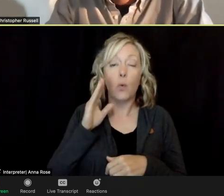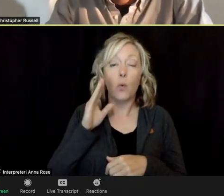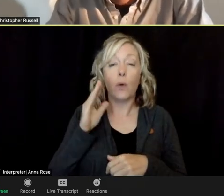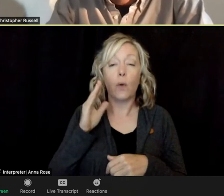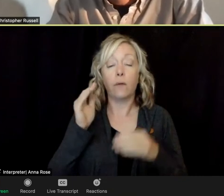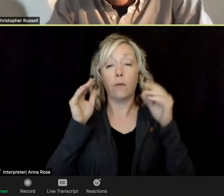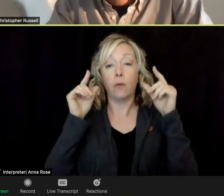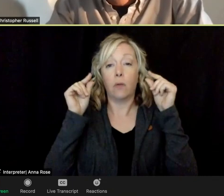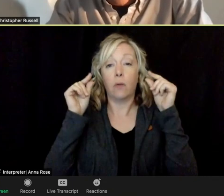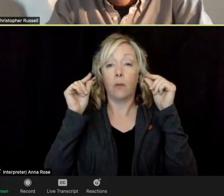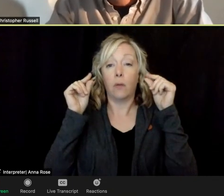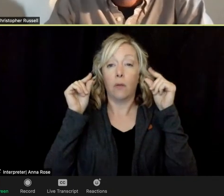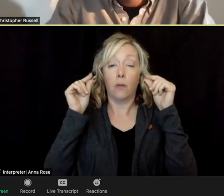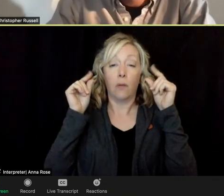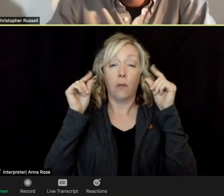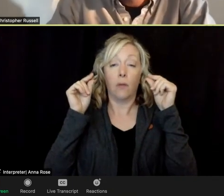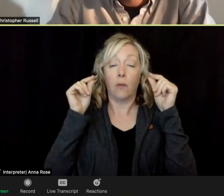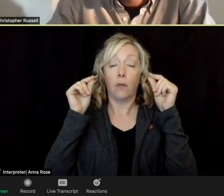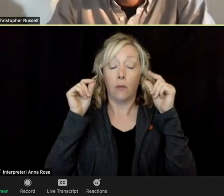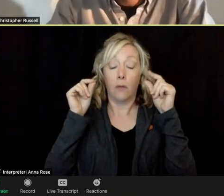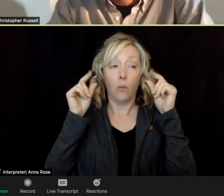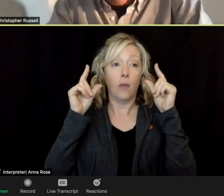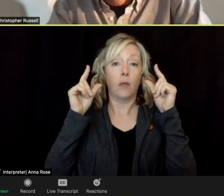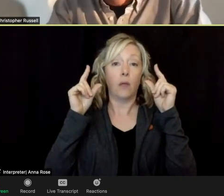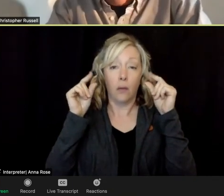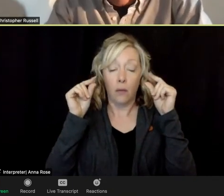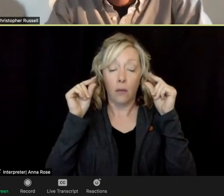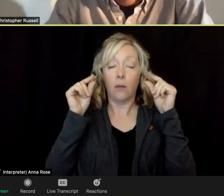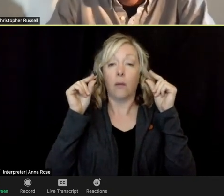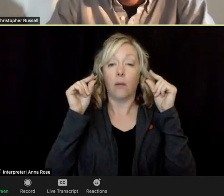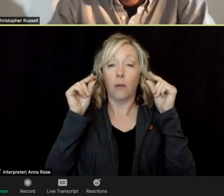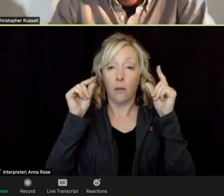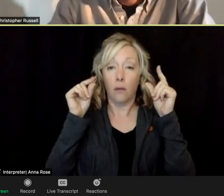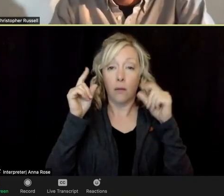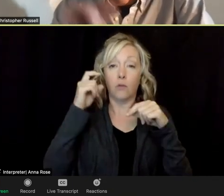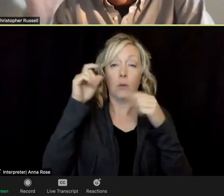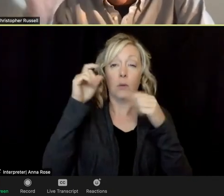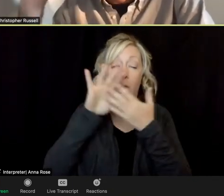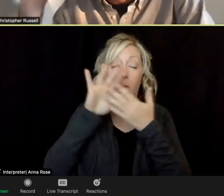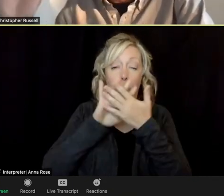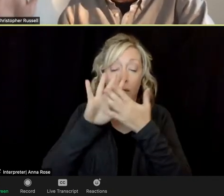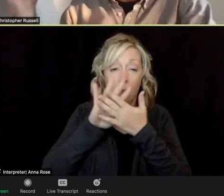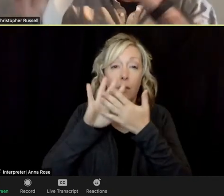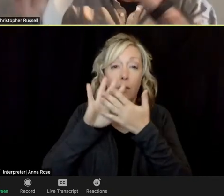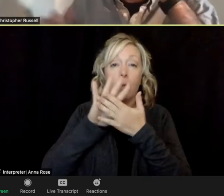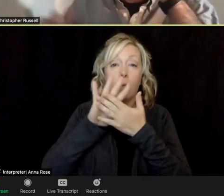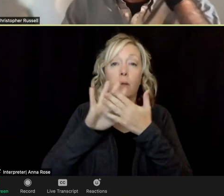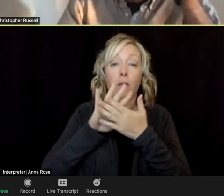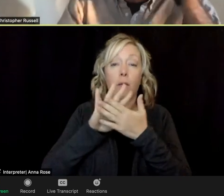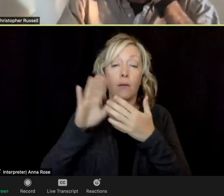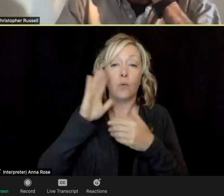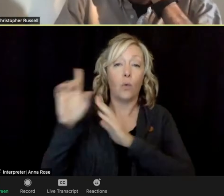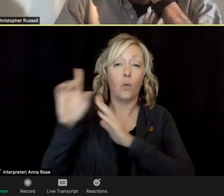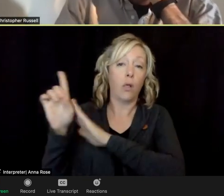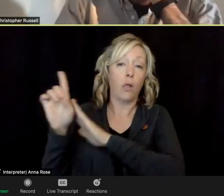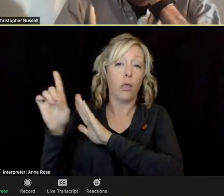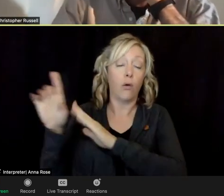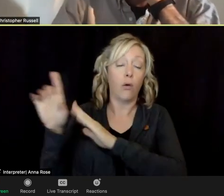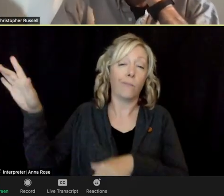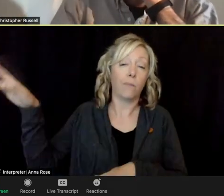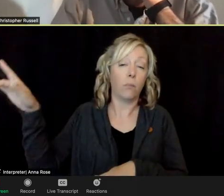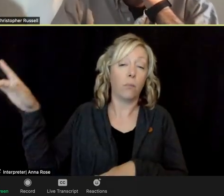between, and you might wake up, you might fall back asleep, you might not really know, am I dreaming or not? Maybe you hit the alarm or